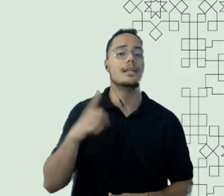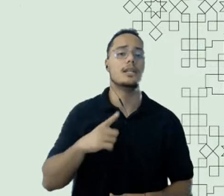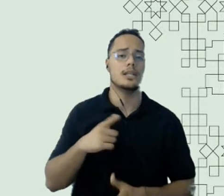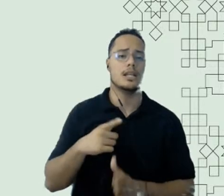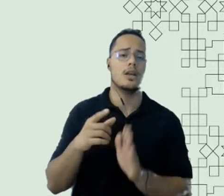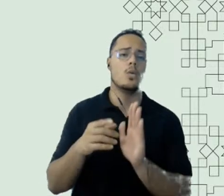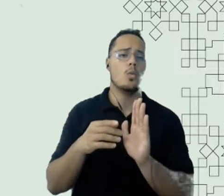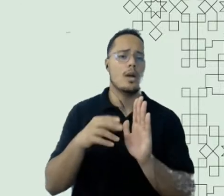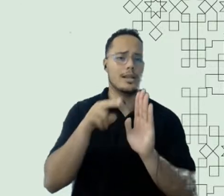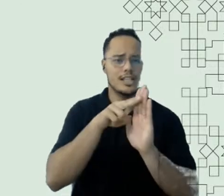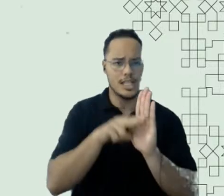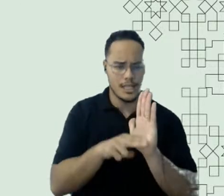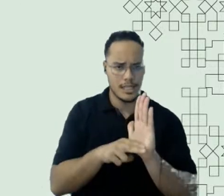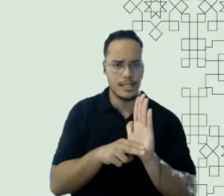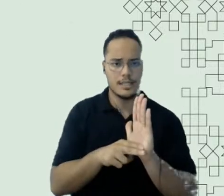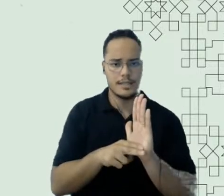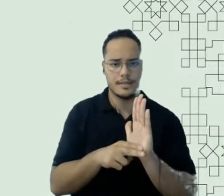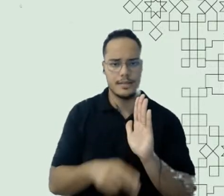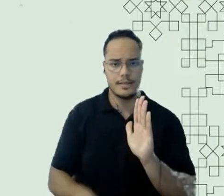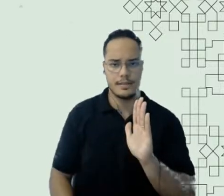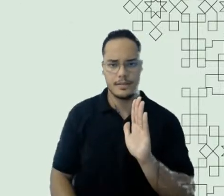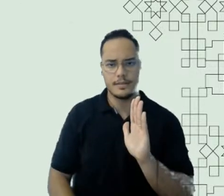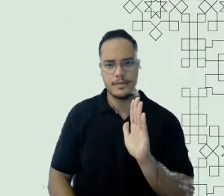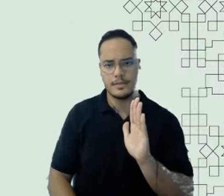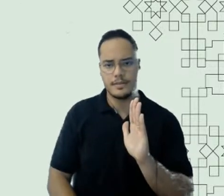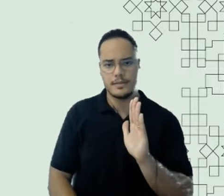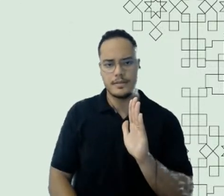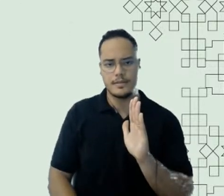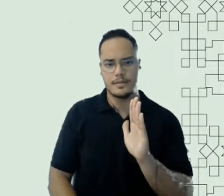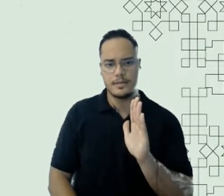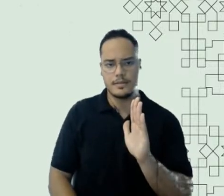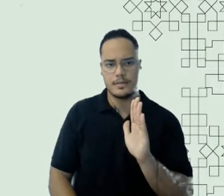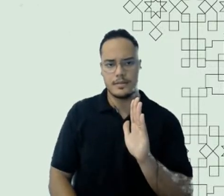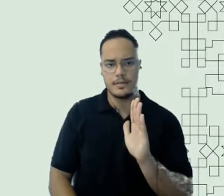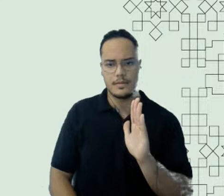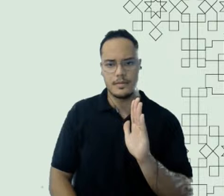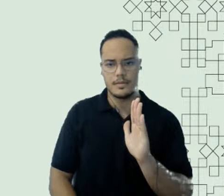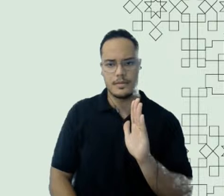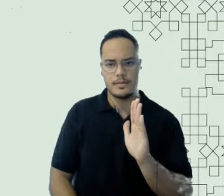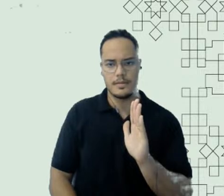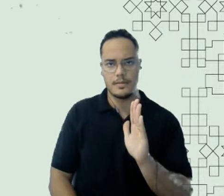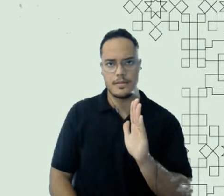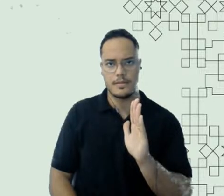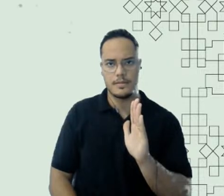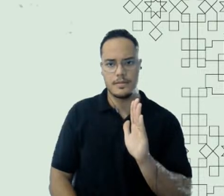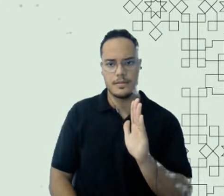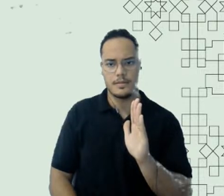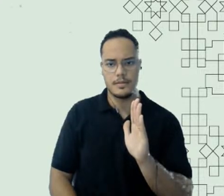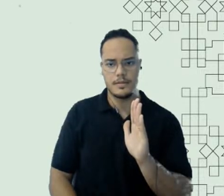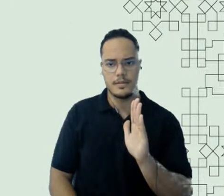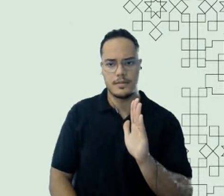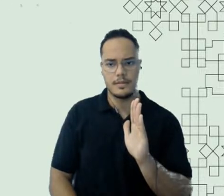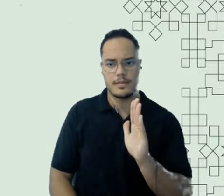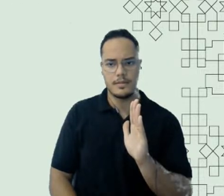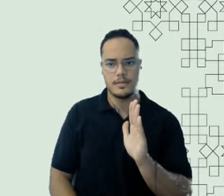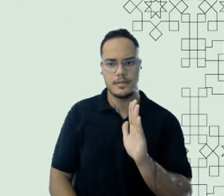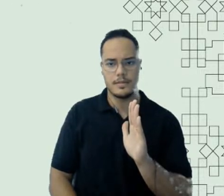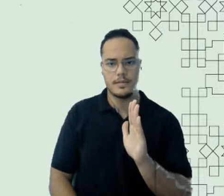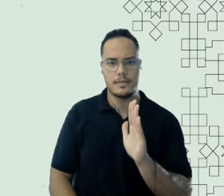any act of making available, that it was only the users who did that. So actually the copyright